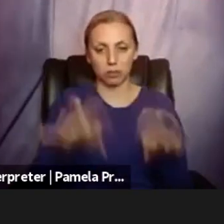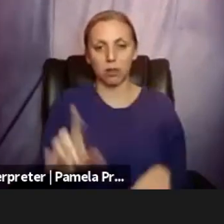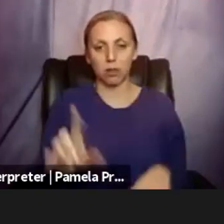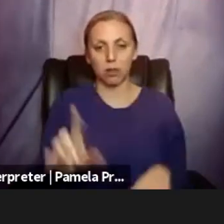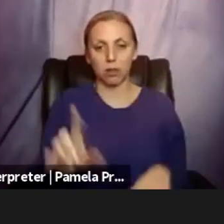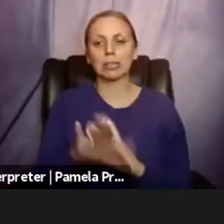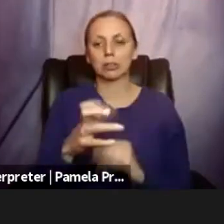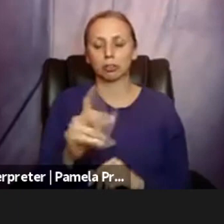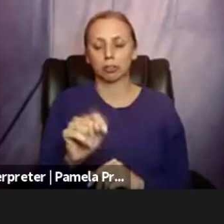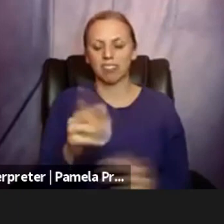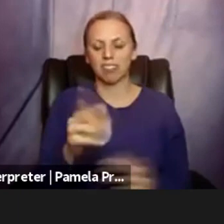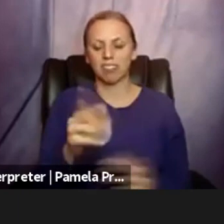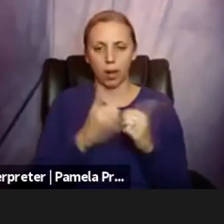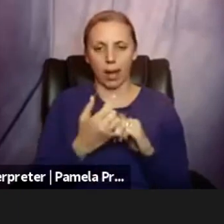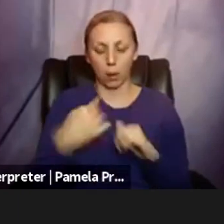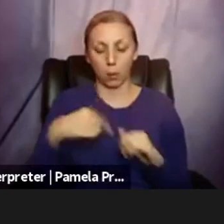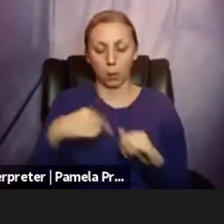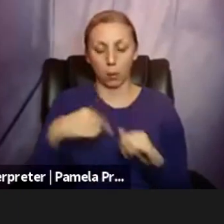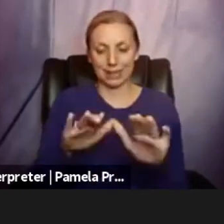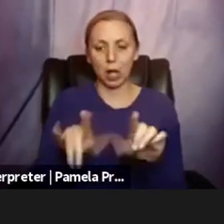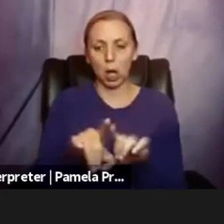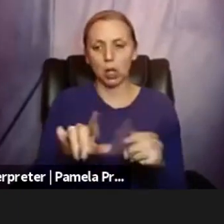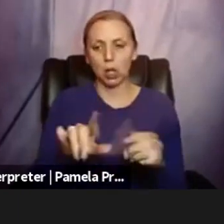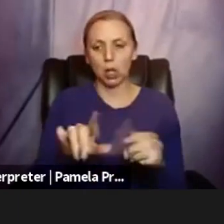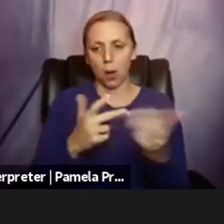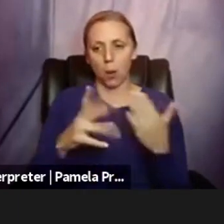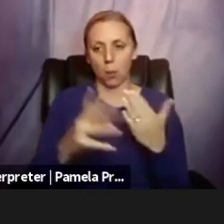how we did and how our programming can serve you best.